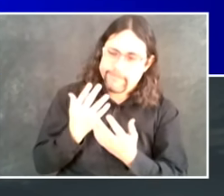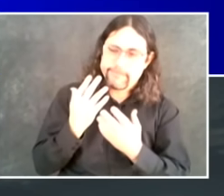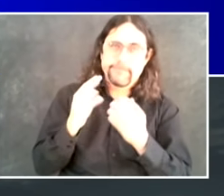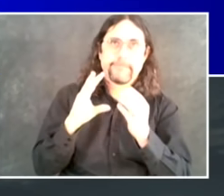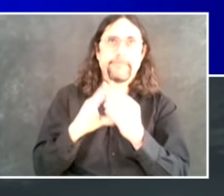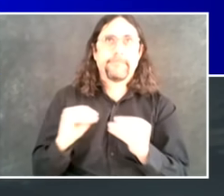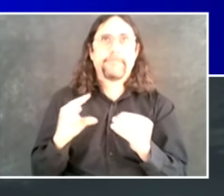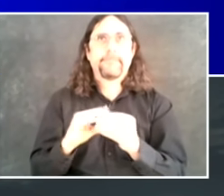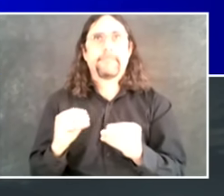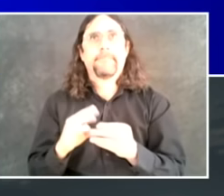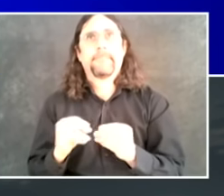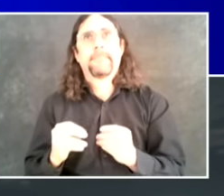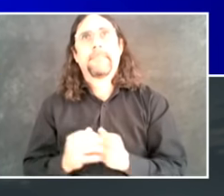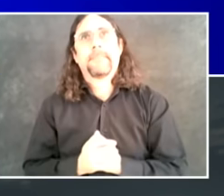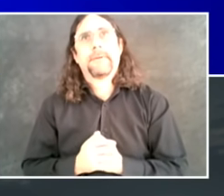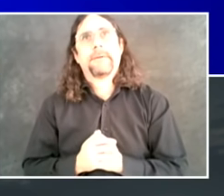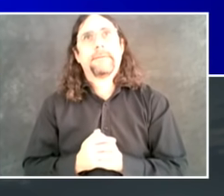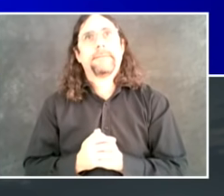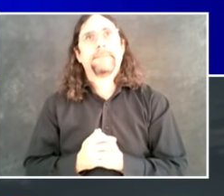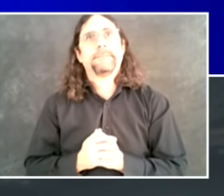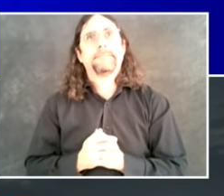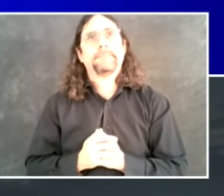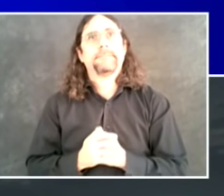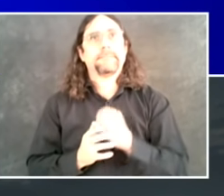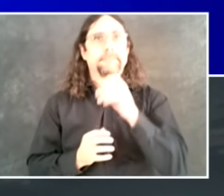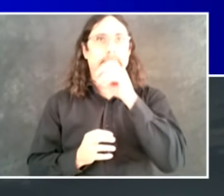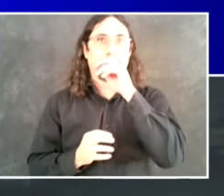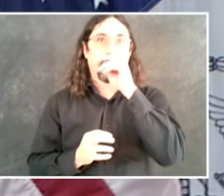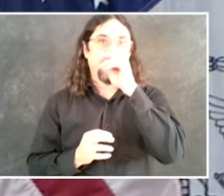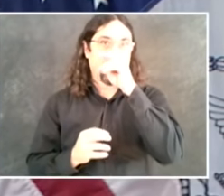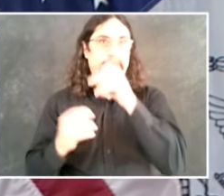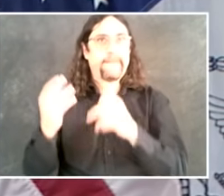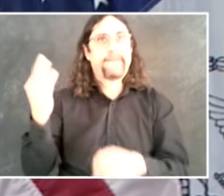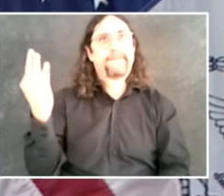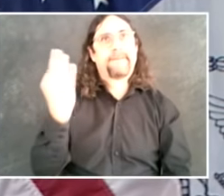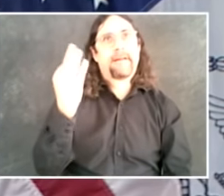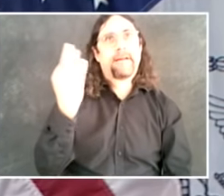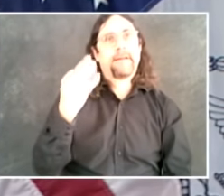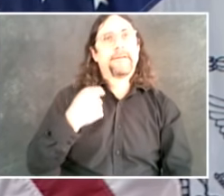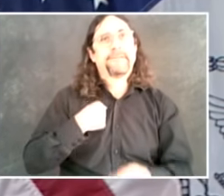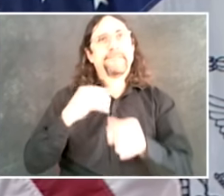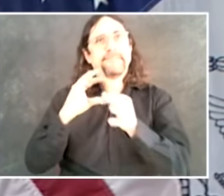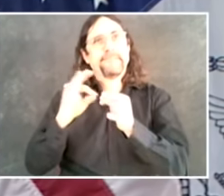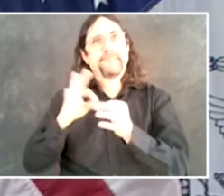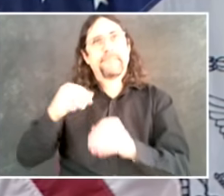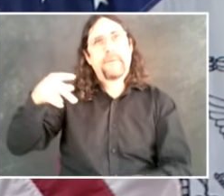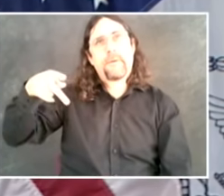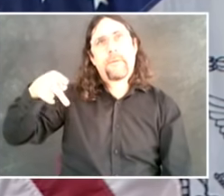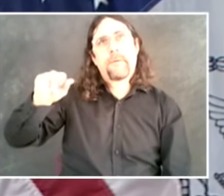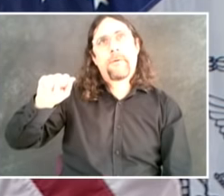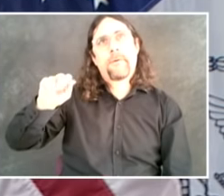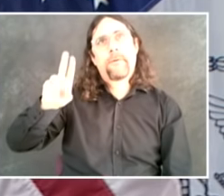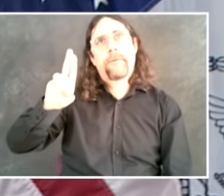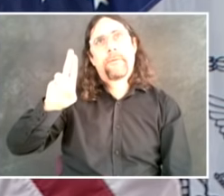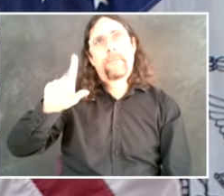Aurora, Colorado, Paul Carey, and we lost Paul. He came here to help us, and we lost him to the